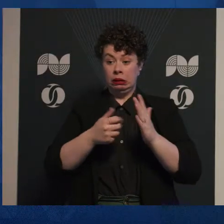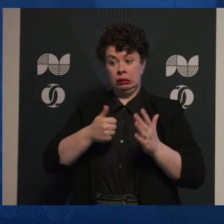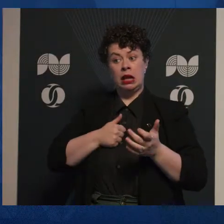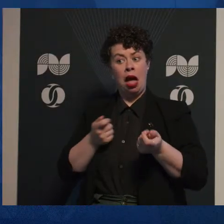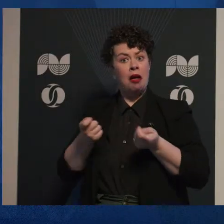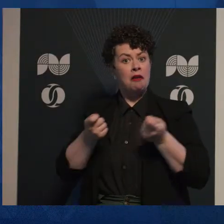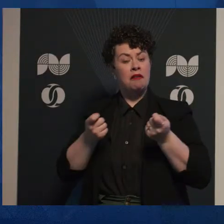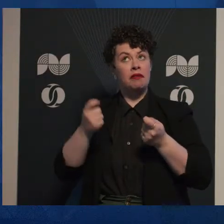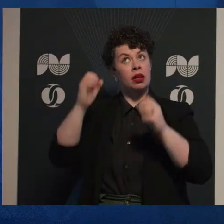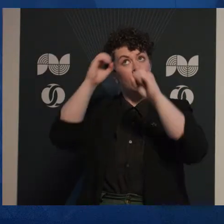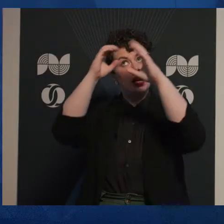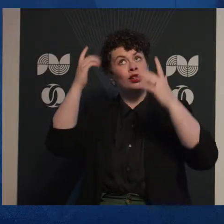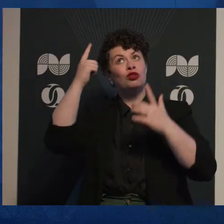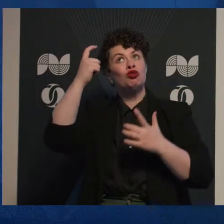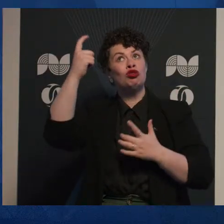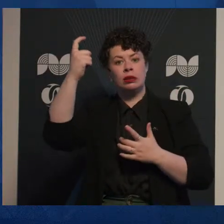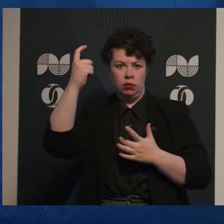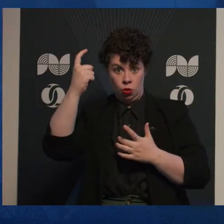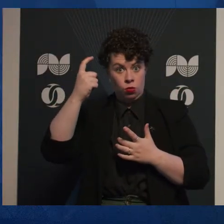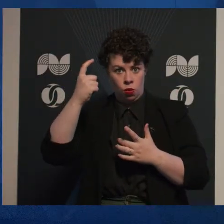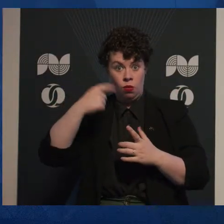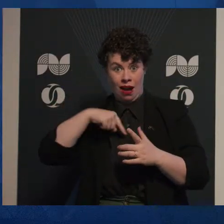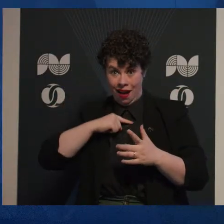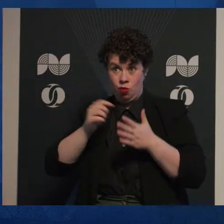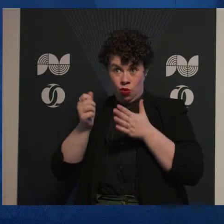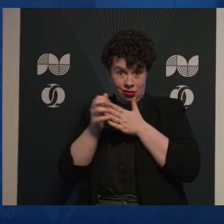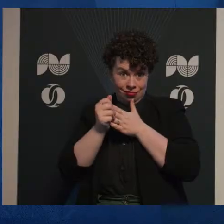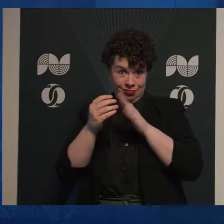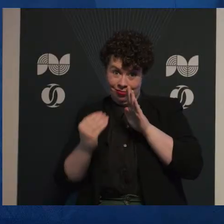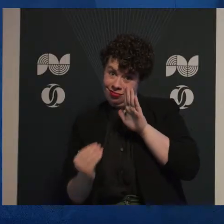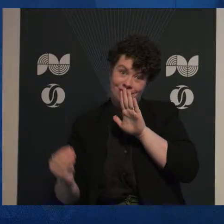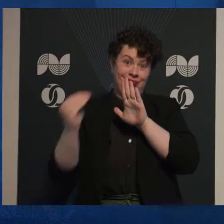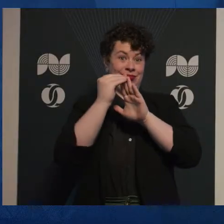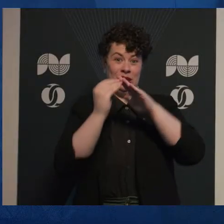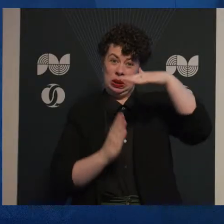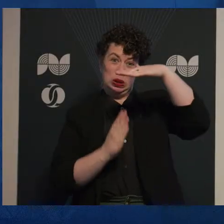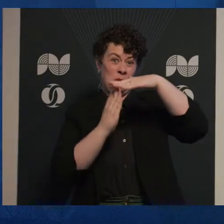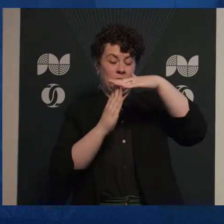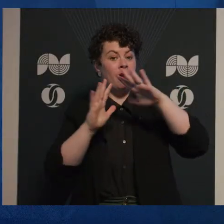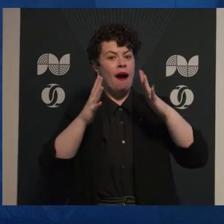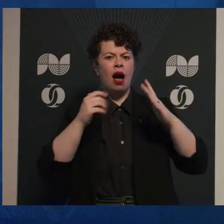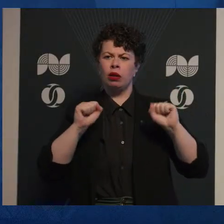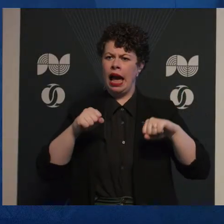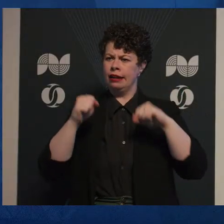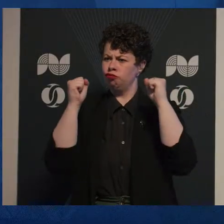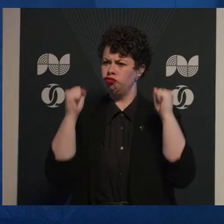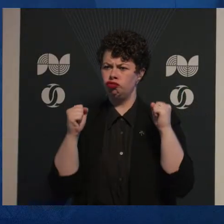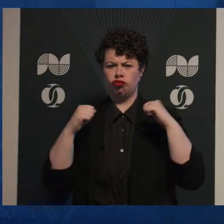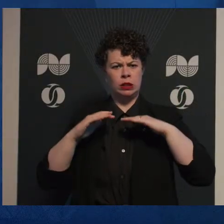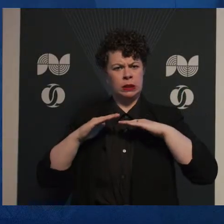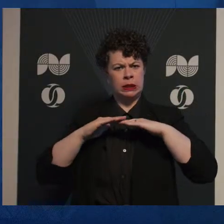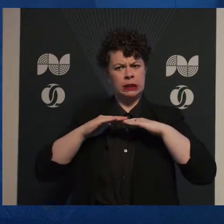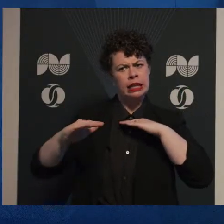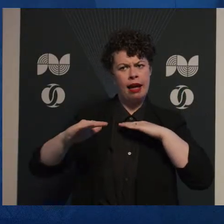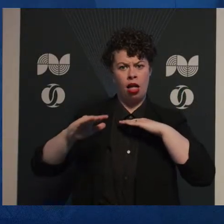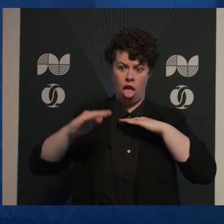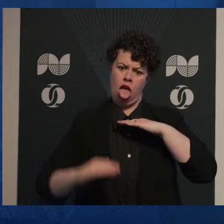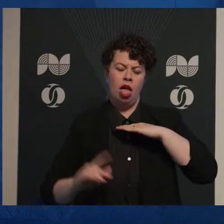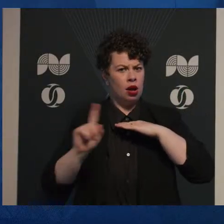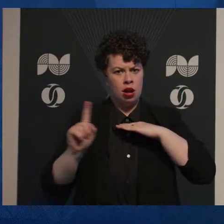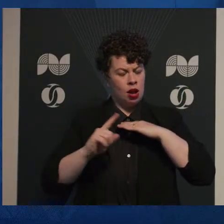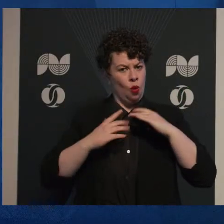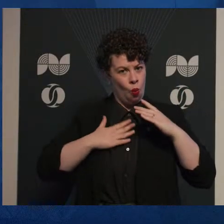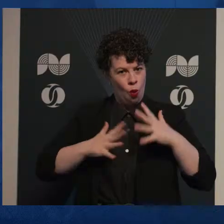our frontline defense and the main engine of reform and resilience for our country. I mean, in just 4